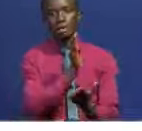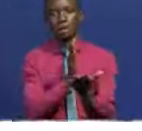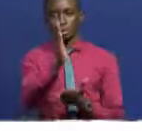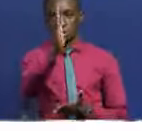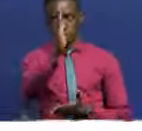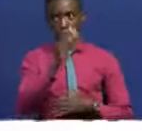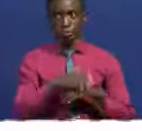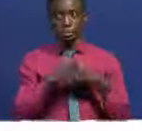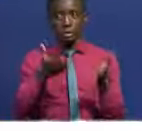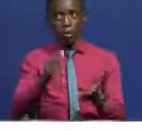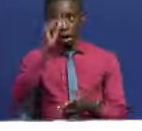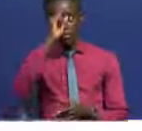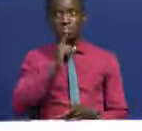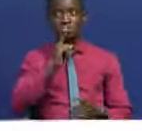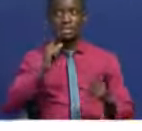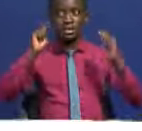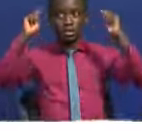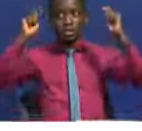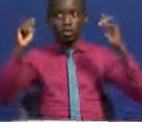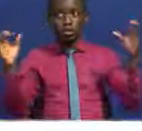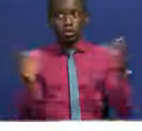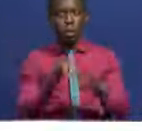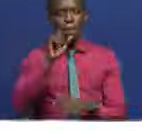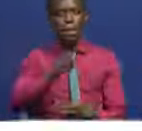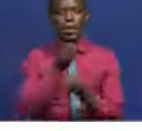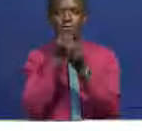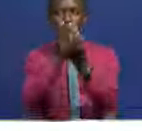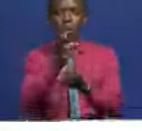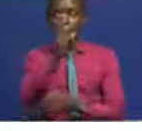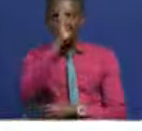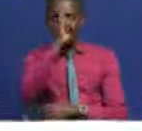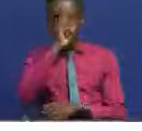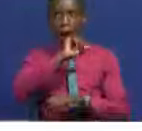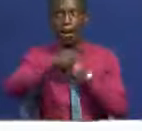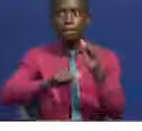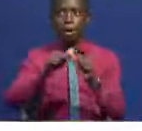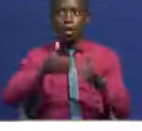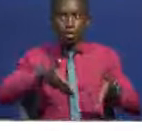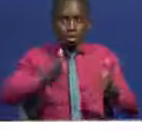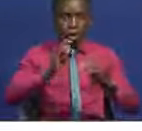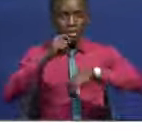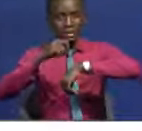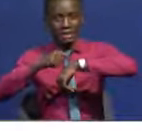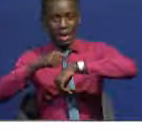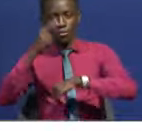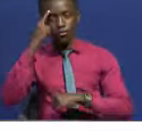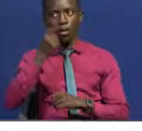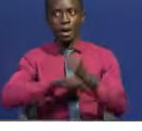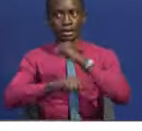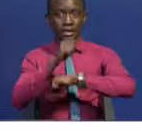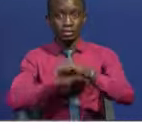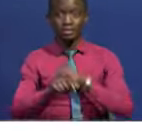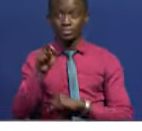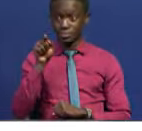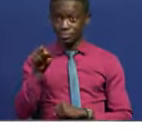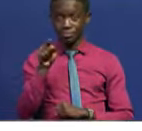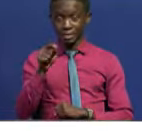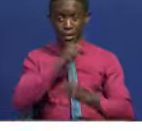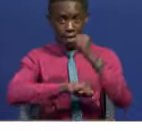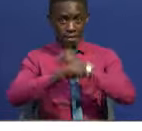the protesters must inform the police of the routes and the timings of the activities. These street